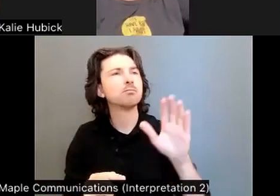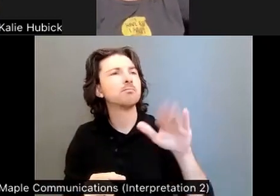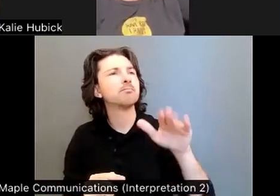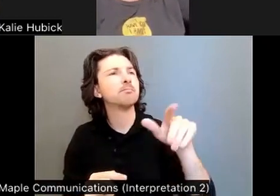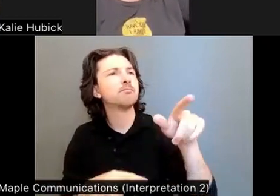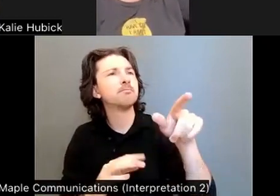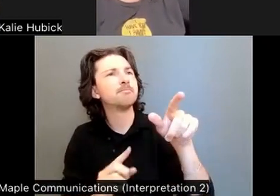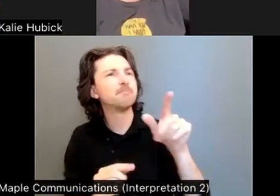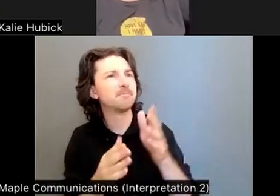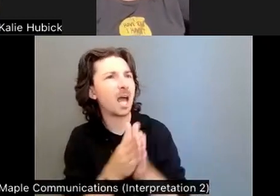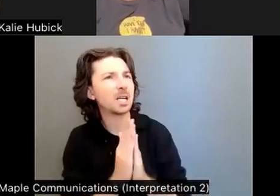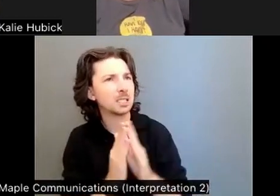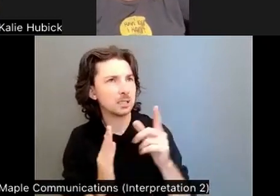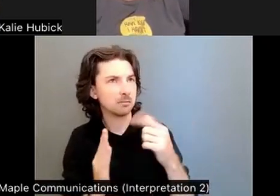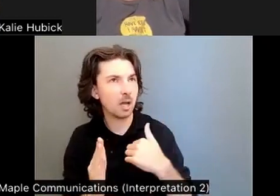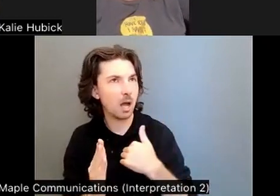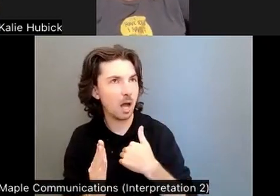what I've requested is being denied?